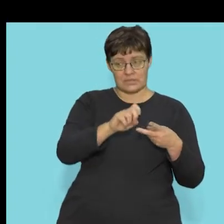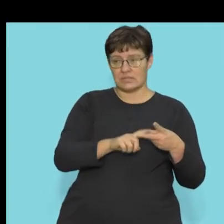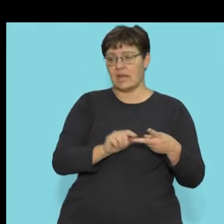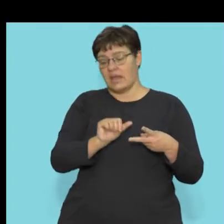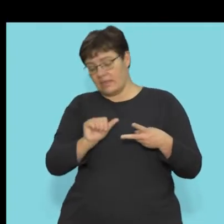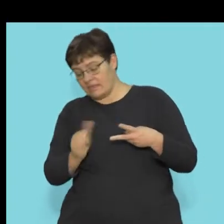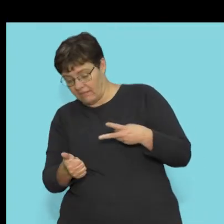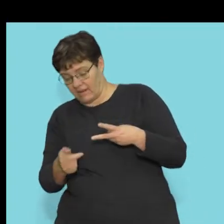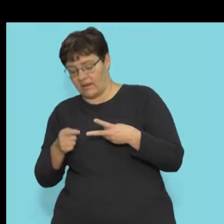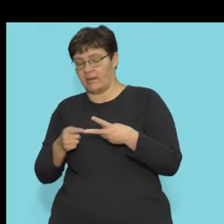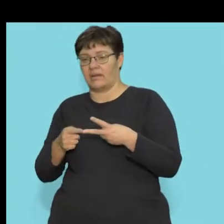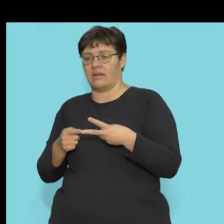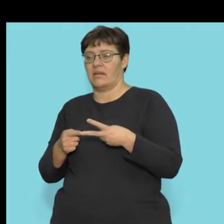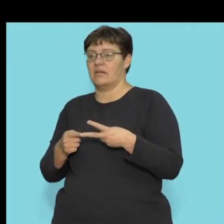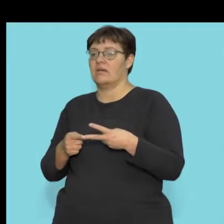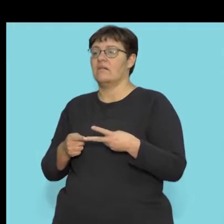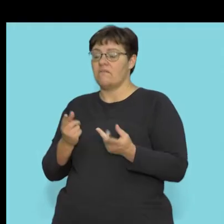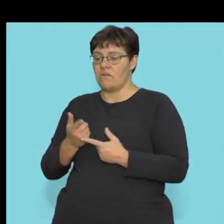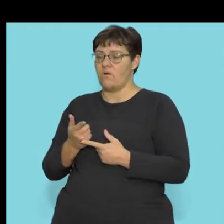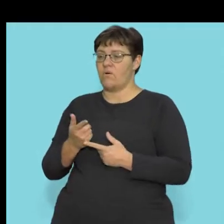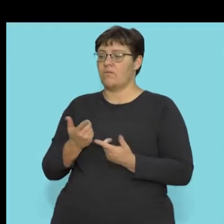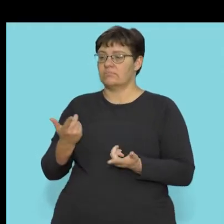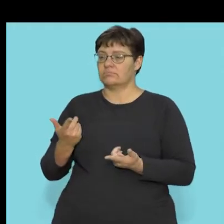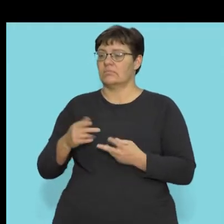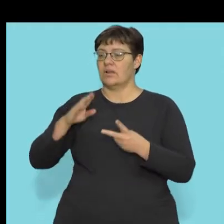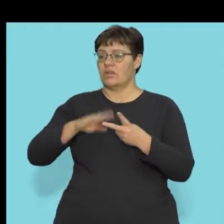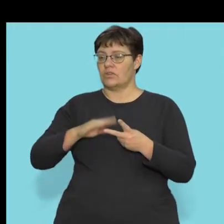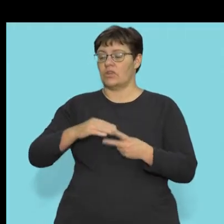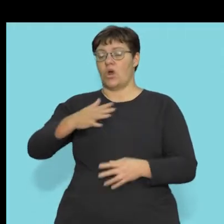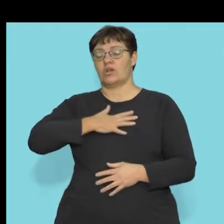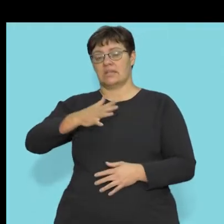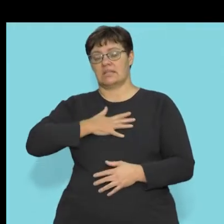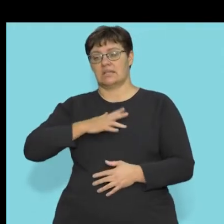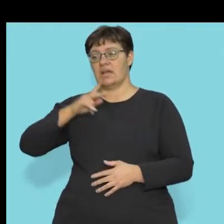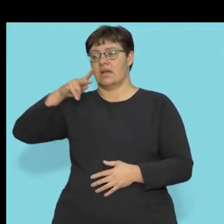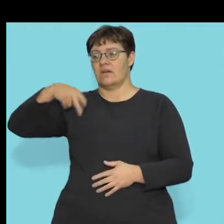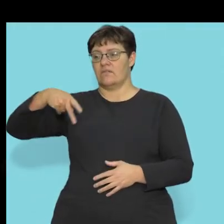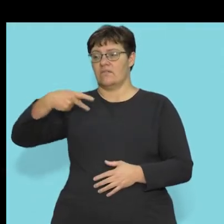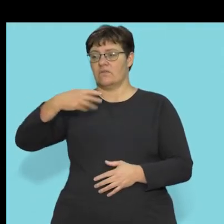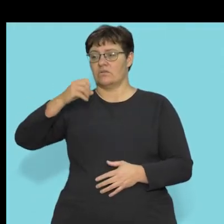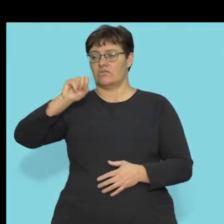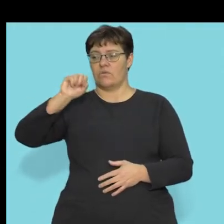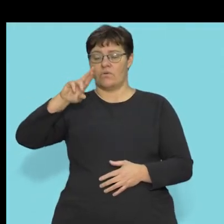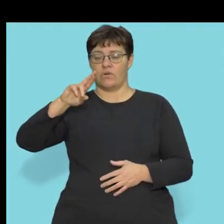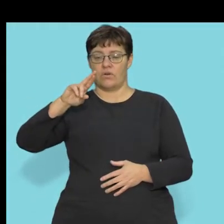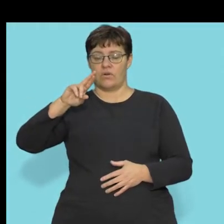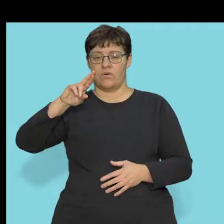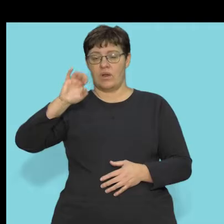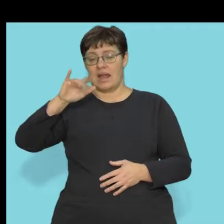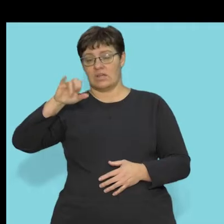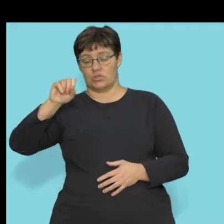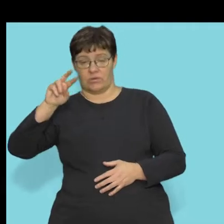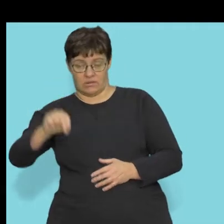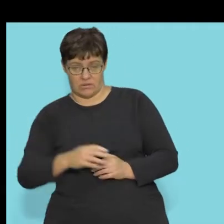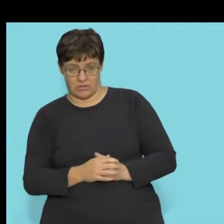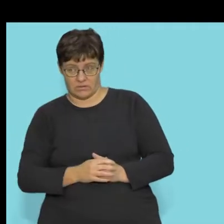cycle, which then in turn supplies products to the third stage called oxidative phosphorylation. And